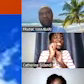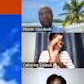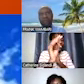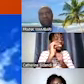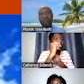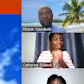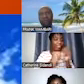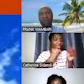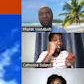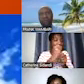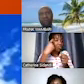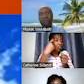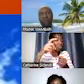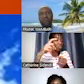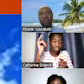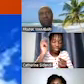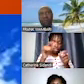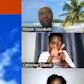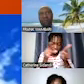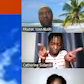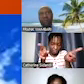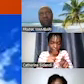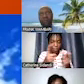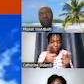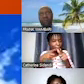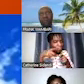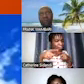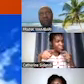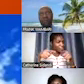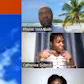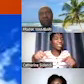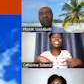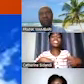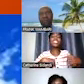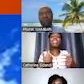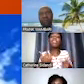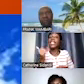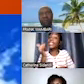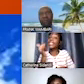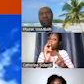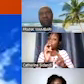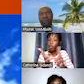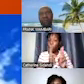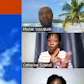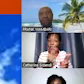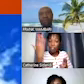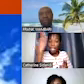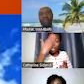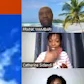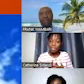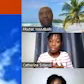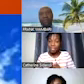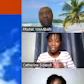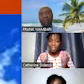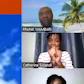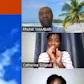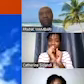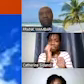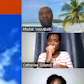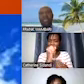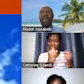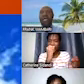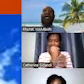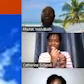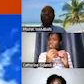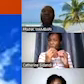self before recovering and deciding to move on. Is that a normal phase? 13 years is such a long time.